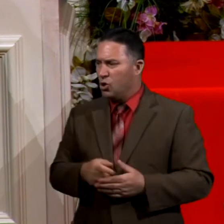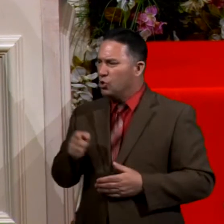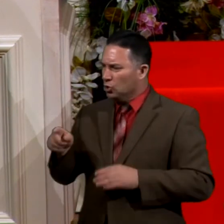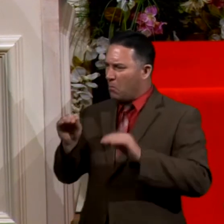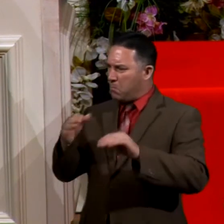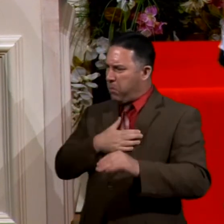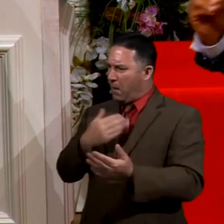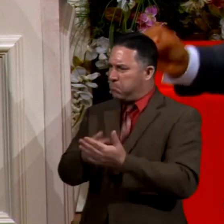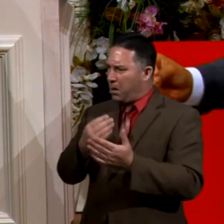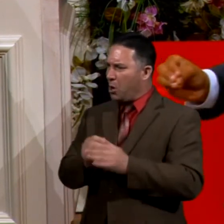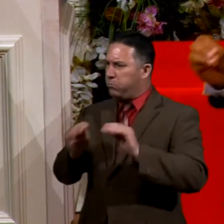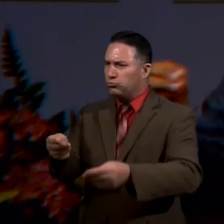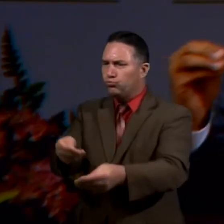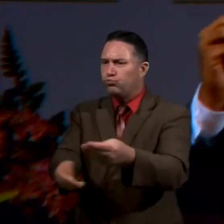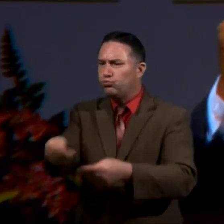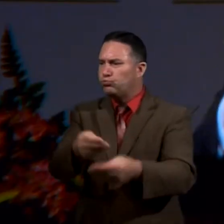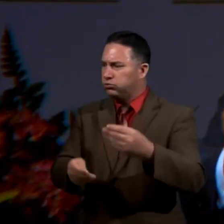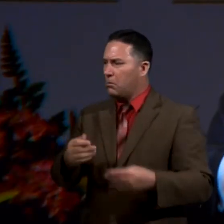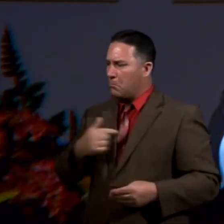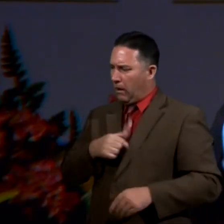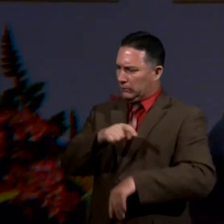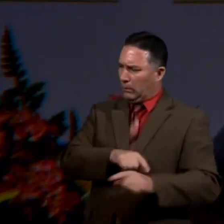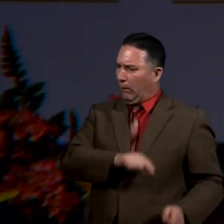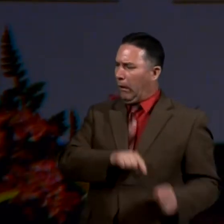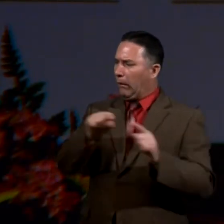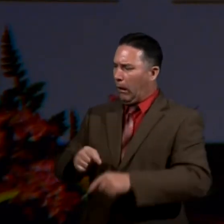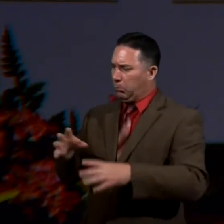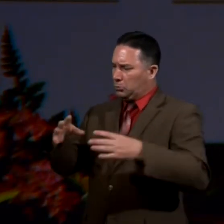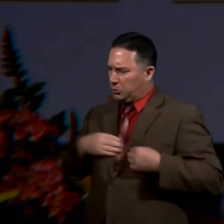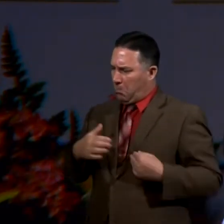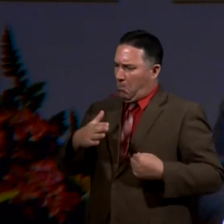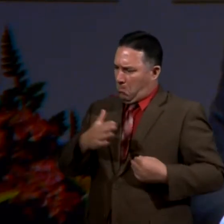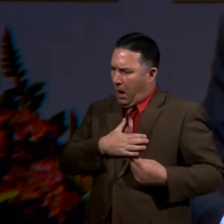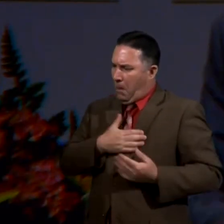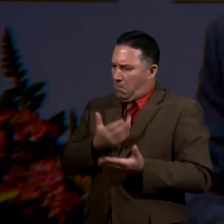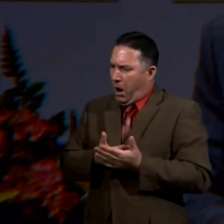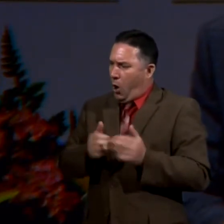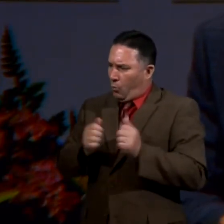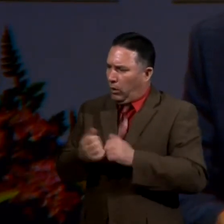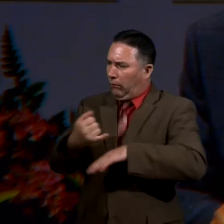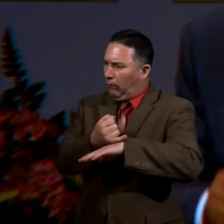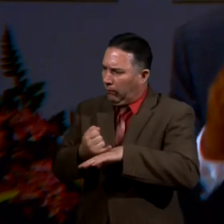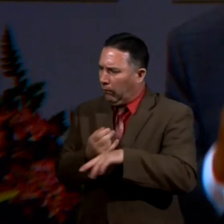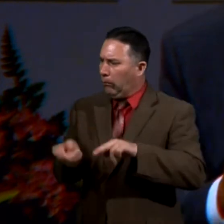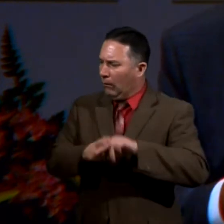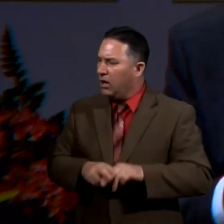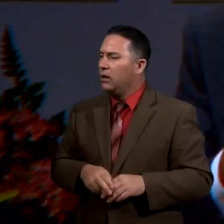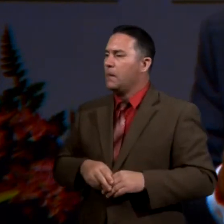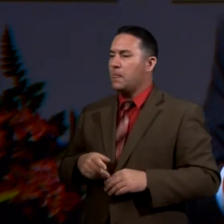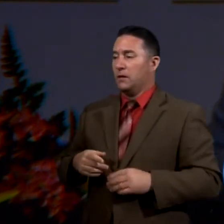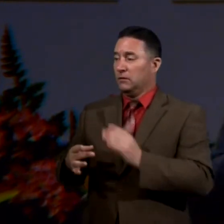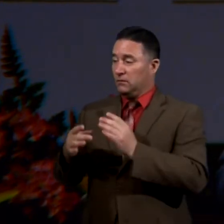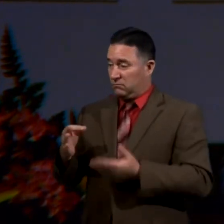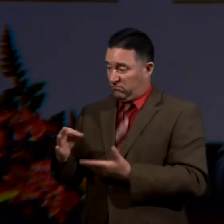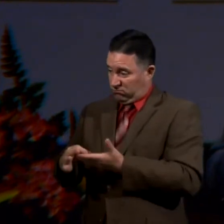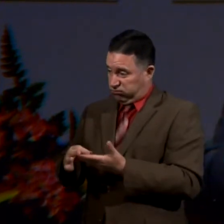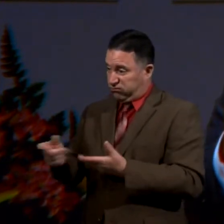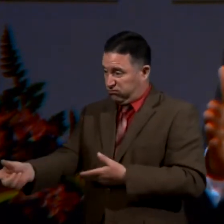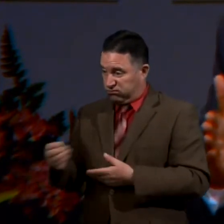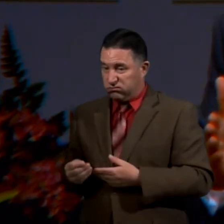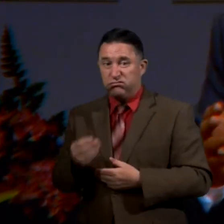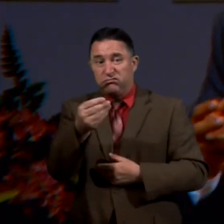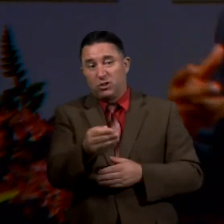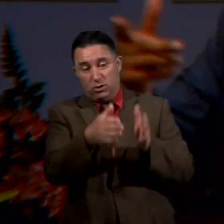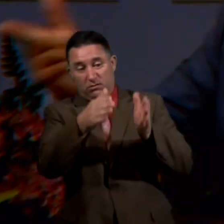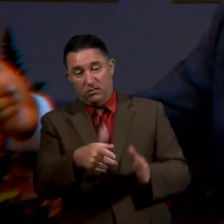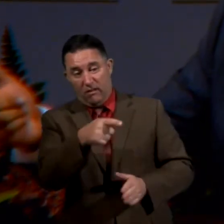my money to the exchangers, and then at my coming I should have received mine own with usury. Take therefore the talent from him, and give it unto